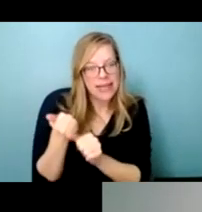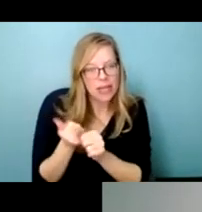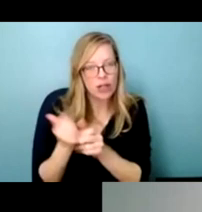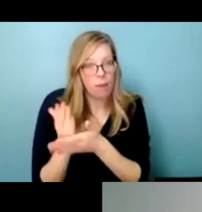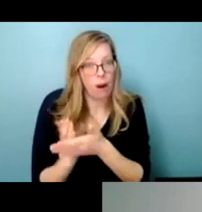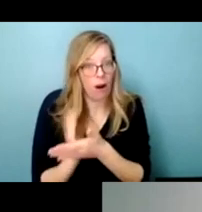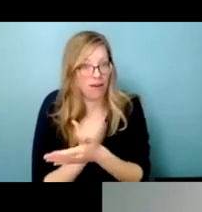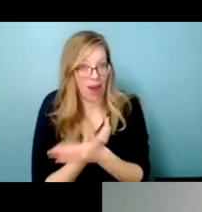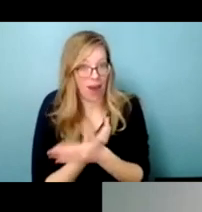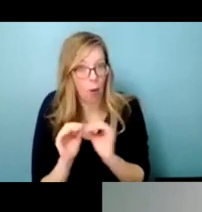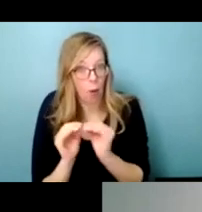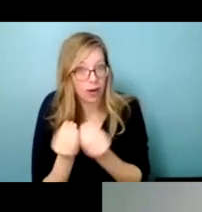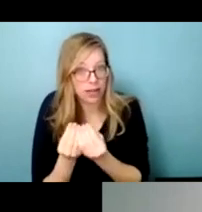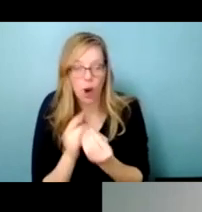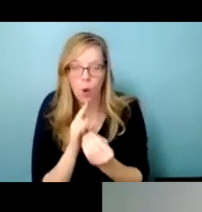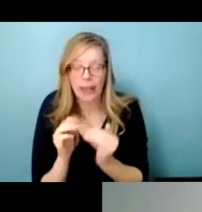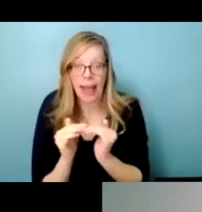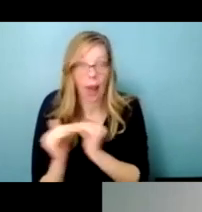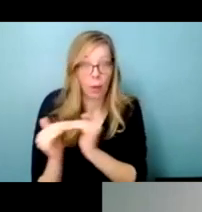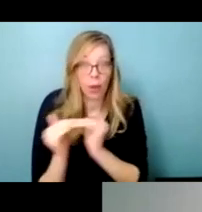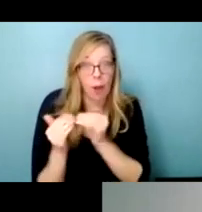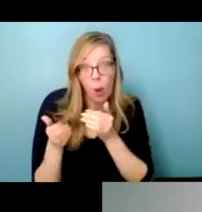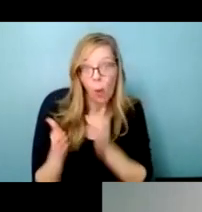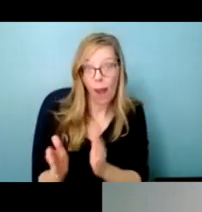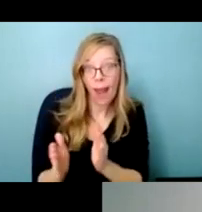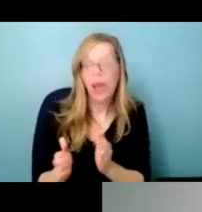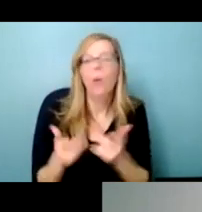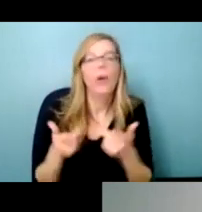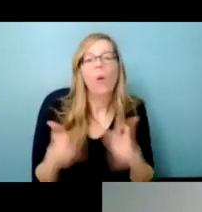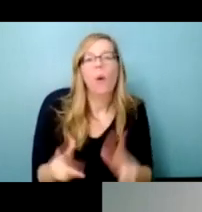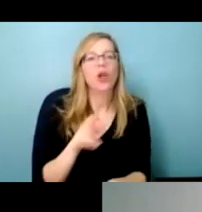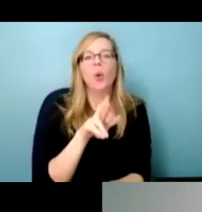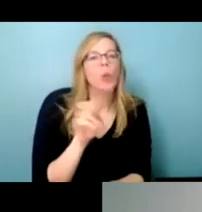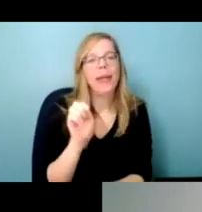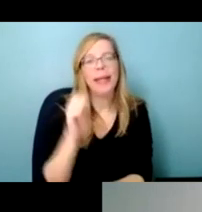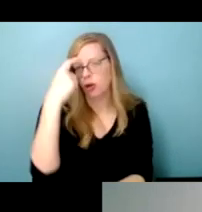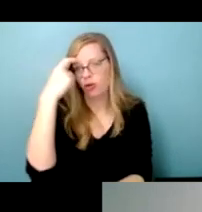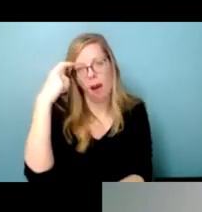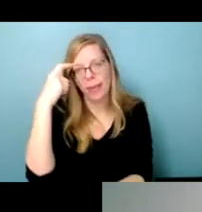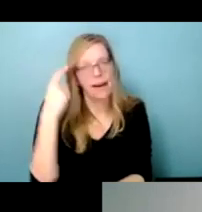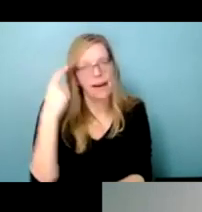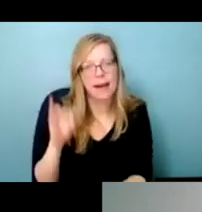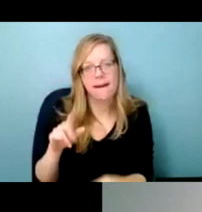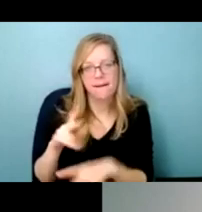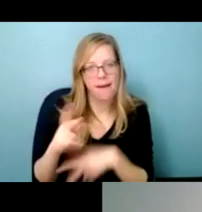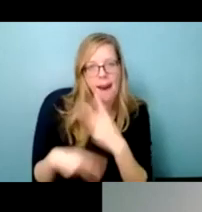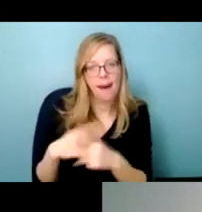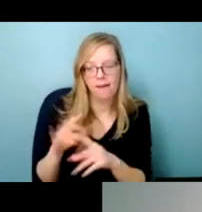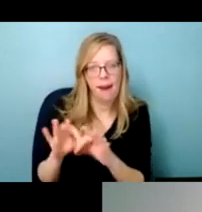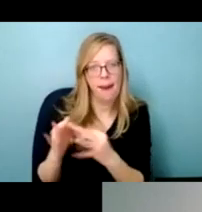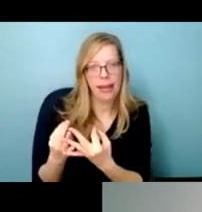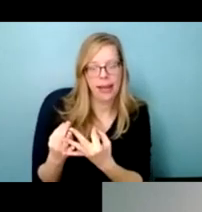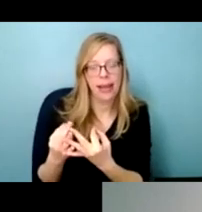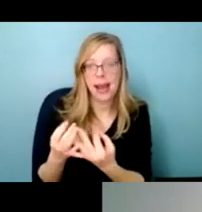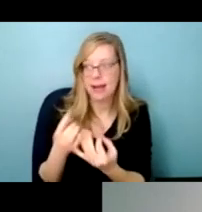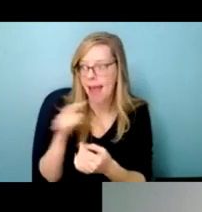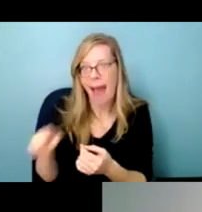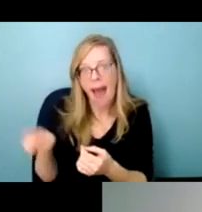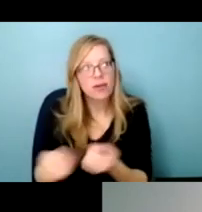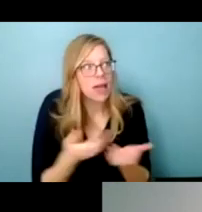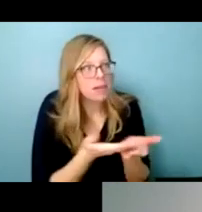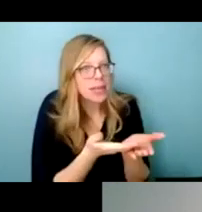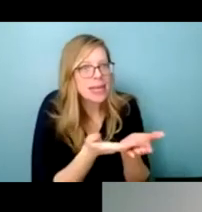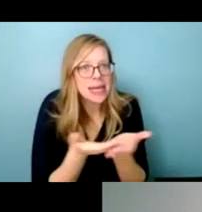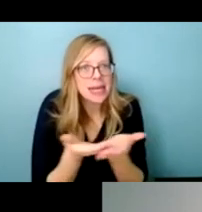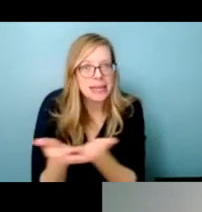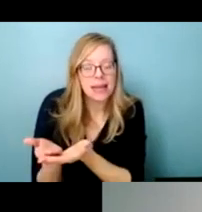like in a truly equitable way, we don't want to re-traumatize families that like from a service level have to go around and say, please help me all day long. And